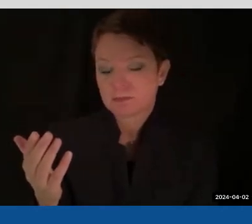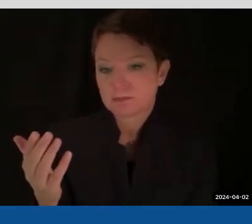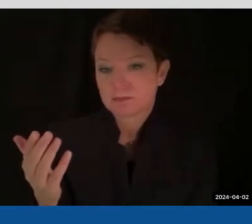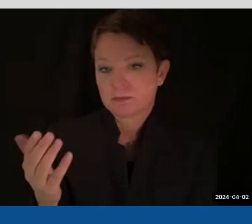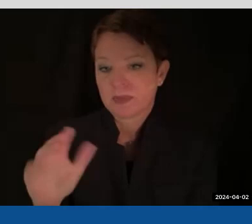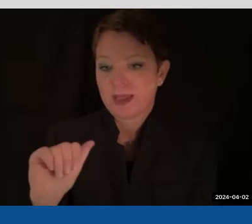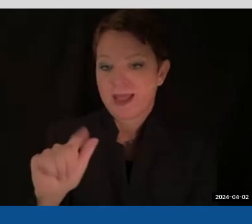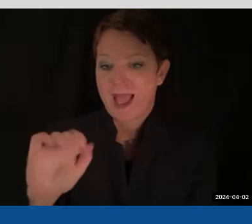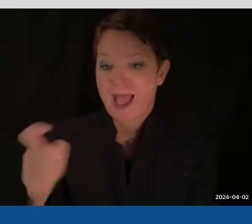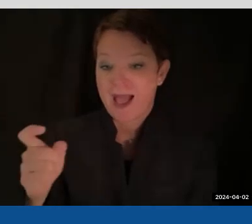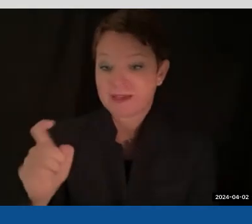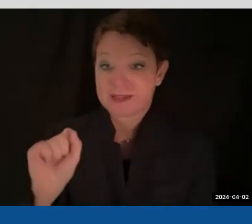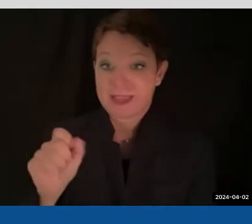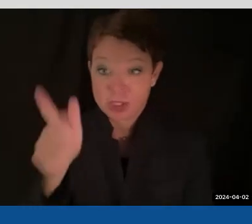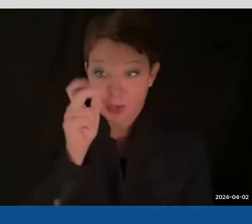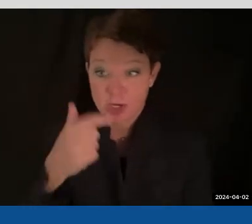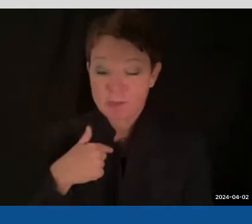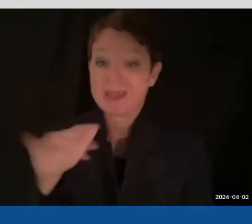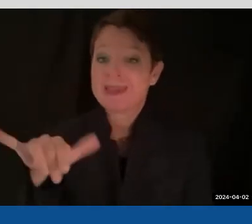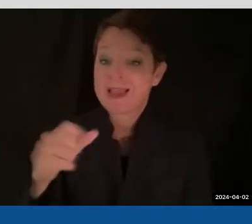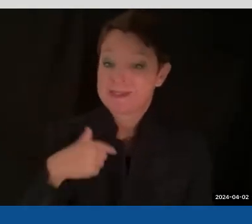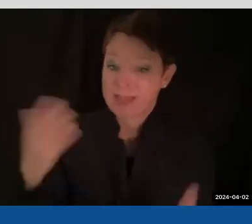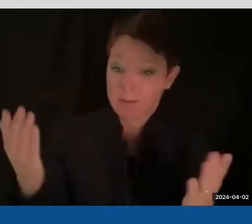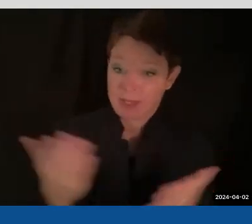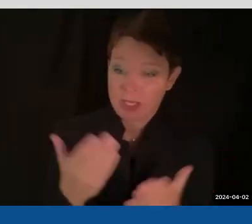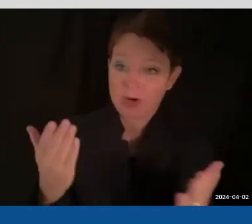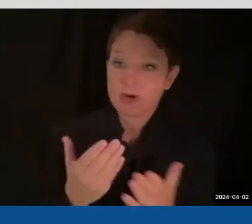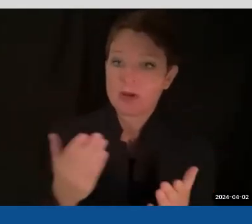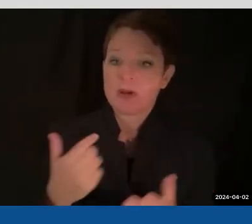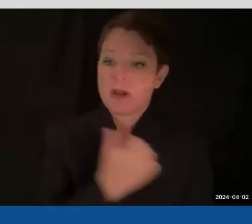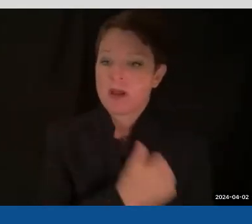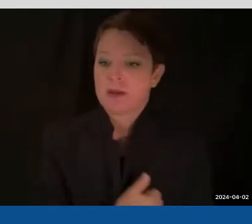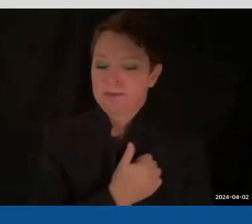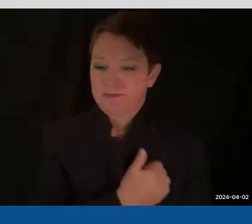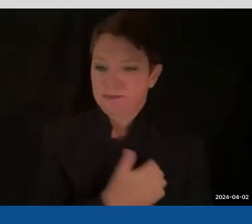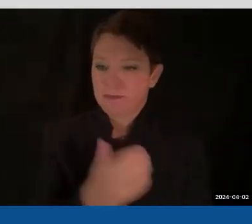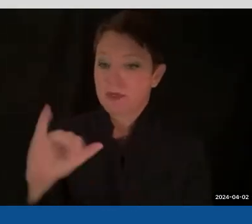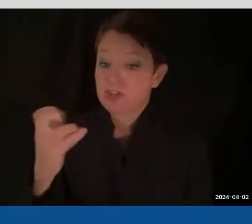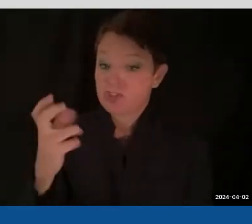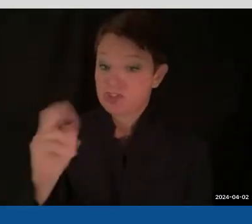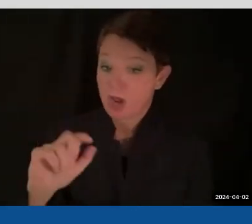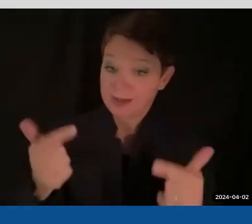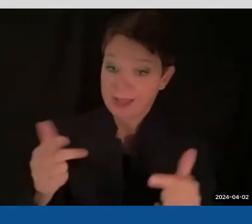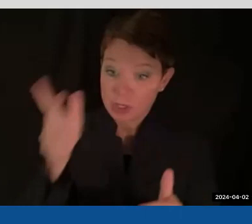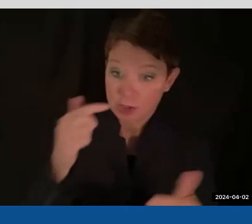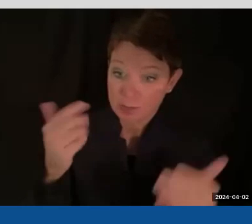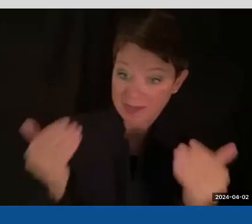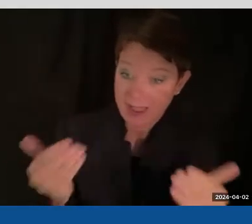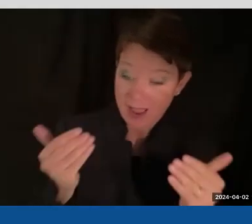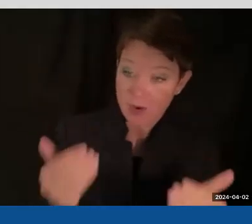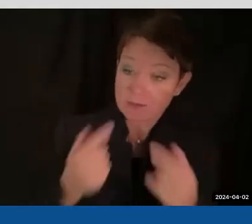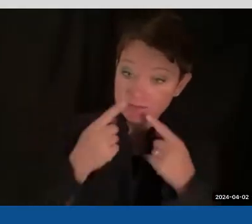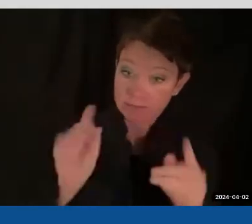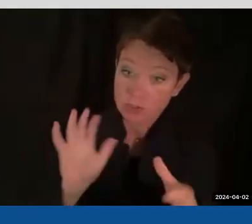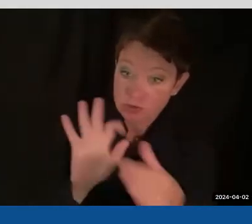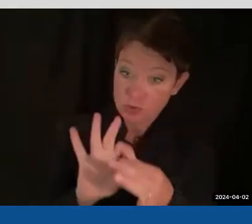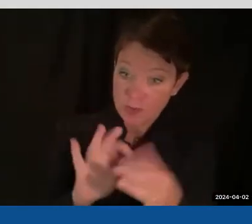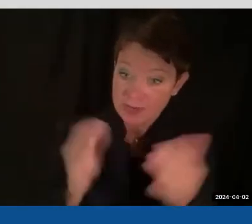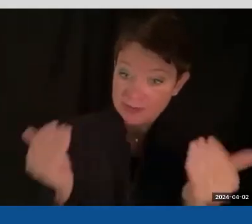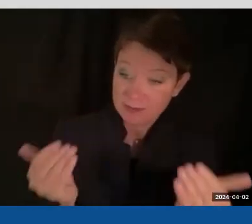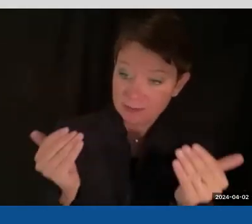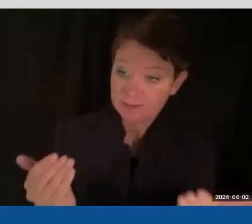Alex, can you hear me? Yes, I'm here. Okay, I just want to make sure that, John, can you hear me now? Are you there, John?